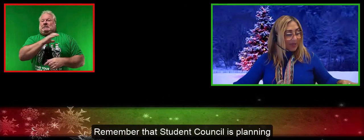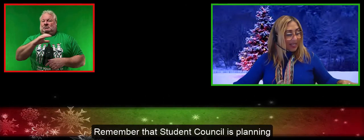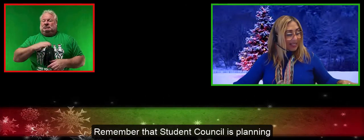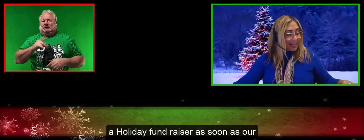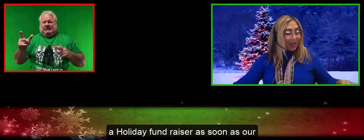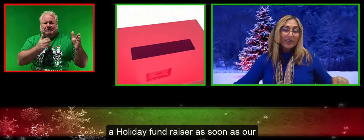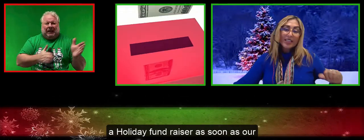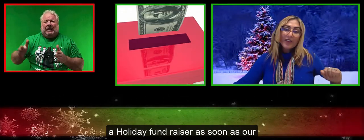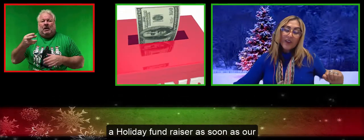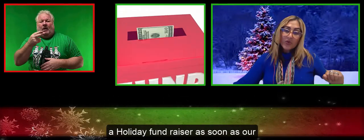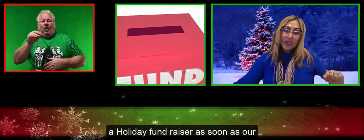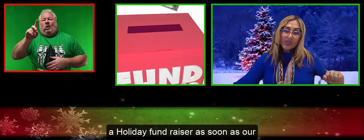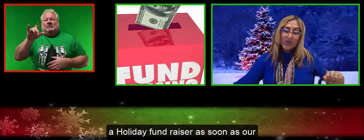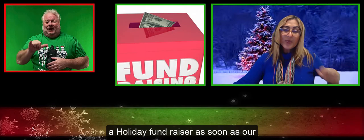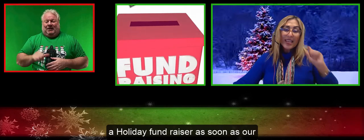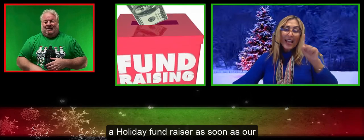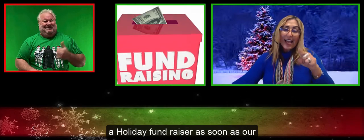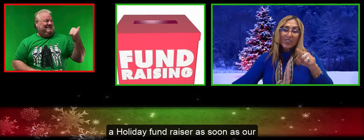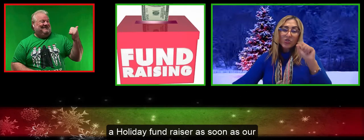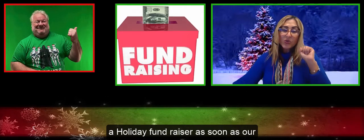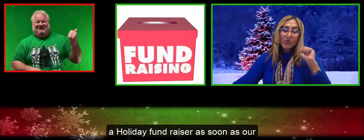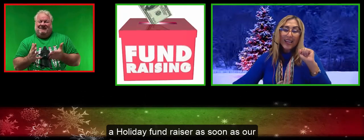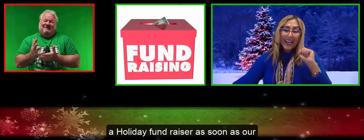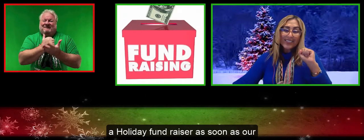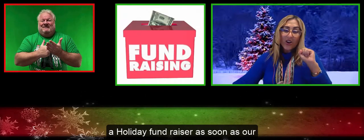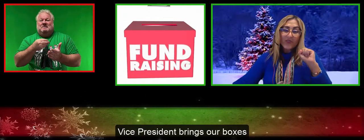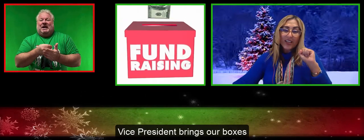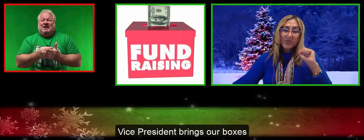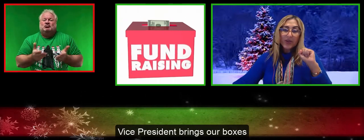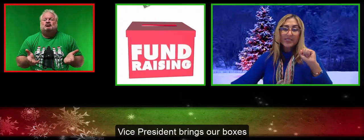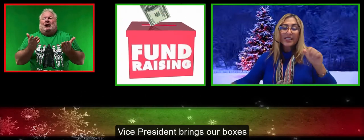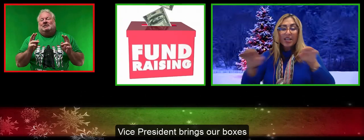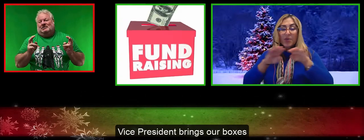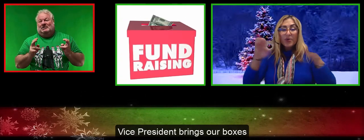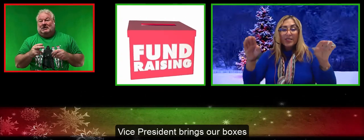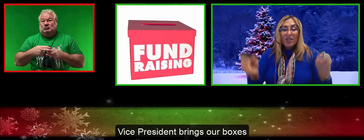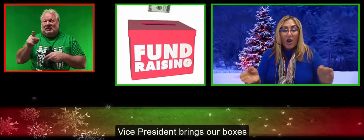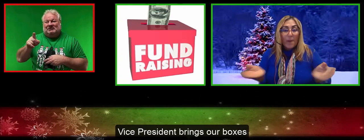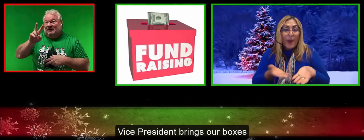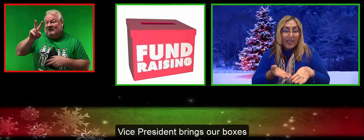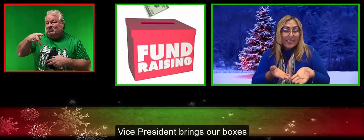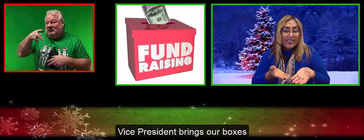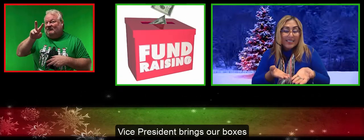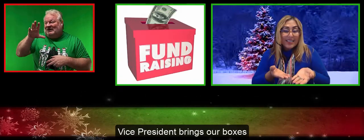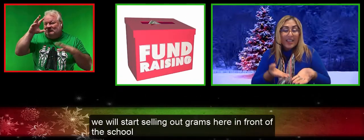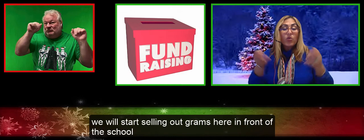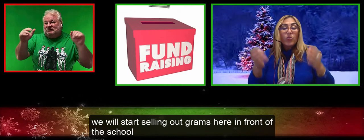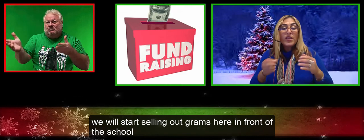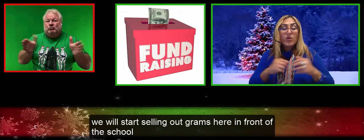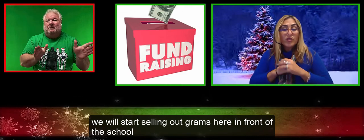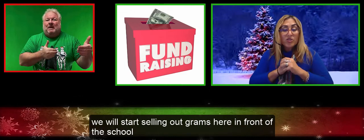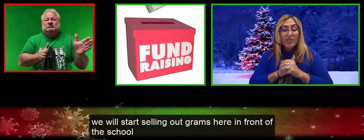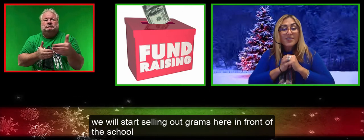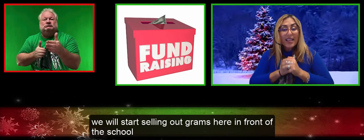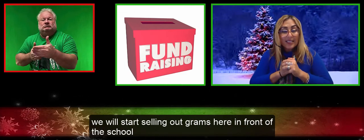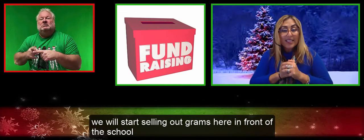is planning a holiday fundraiser. As soon as our Vice President brings our boxes, we